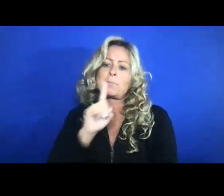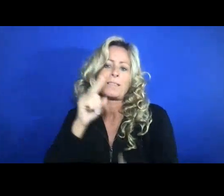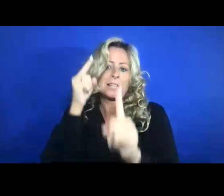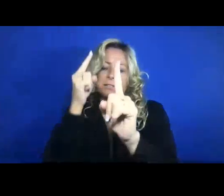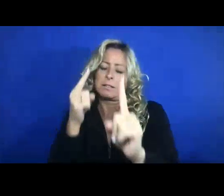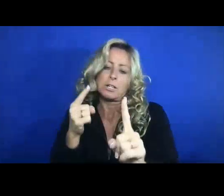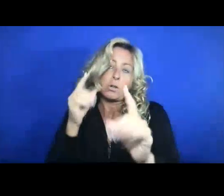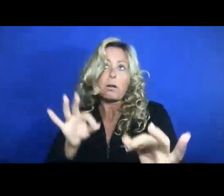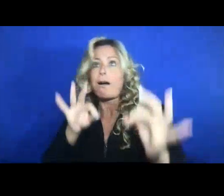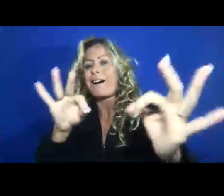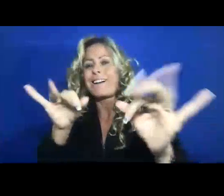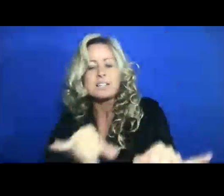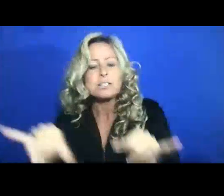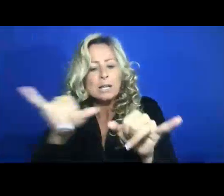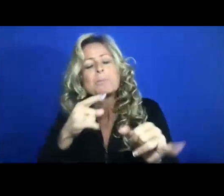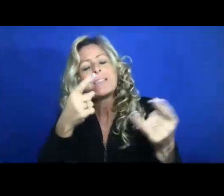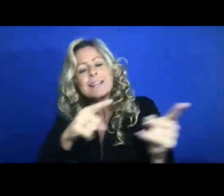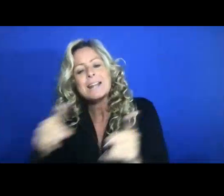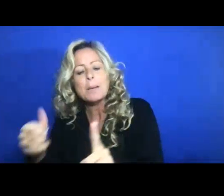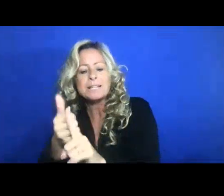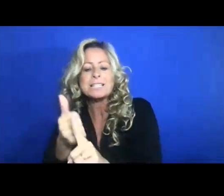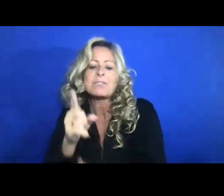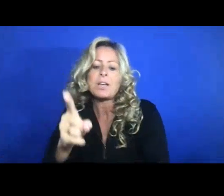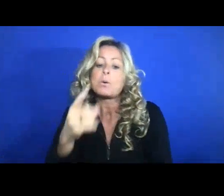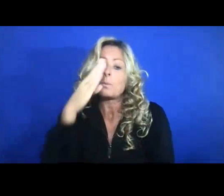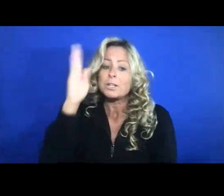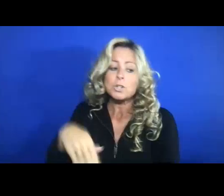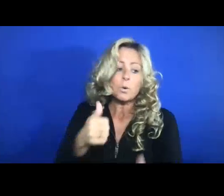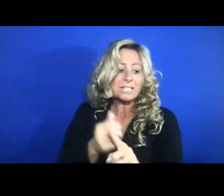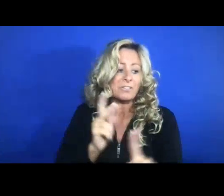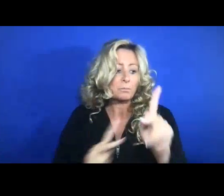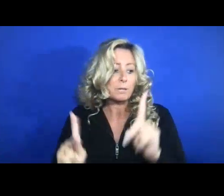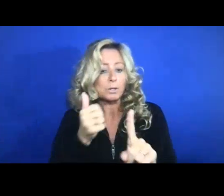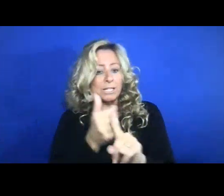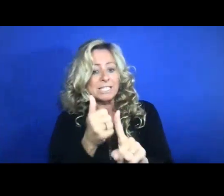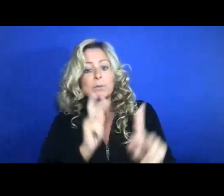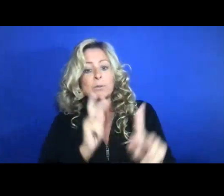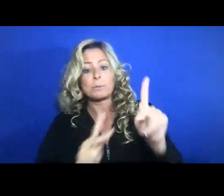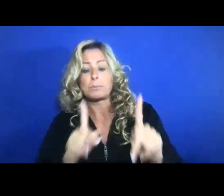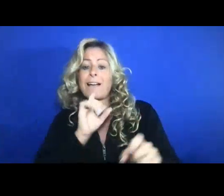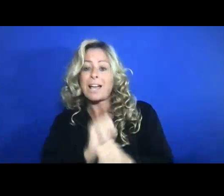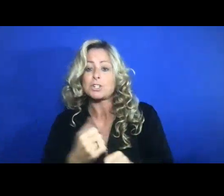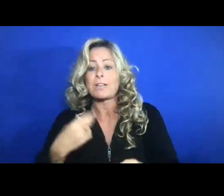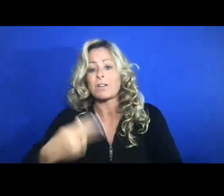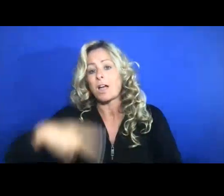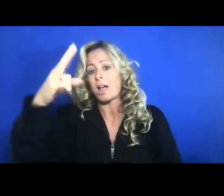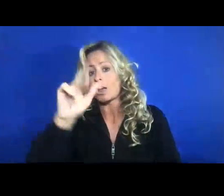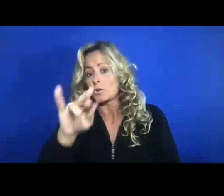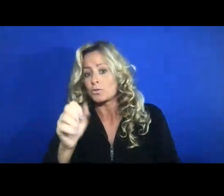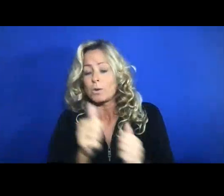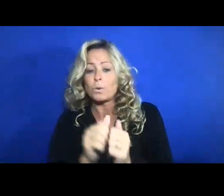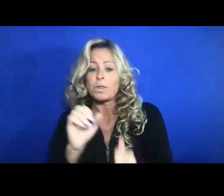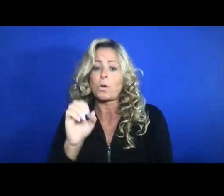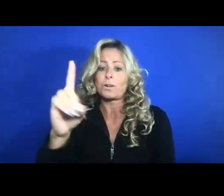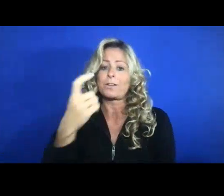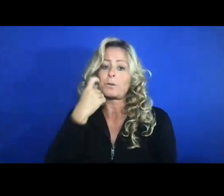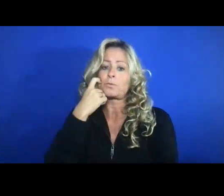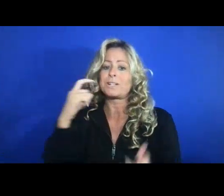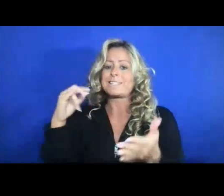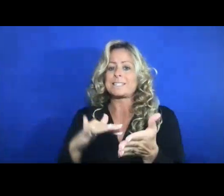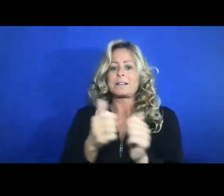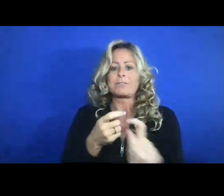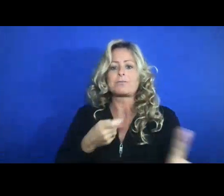of treatment, but that does happen. And what we know is that people that come out of those programs actually have a higher rate of overdose from a recent study that was done